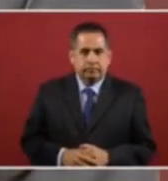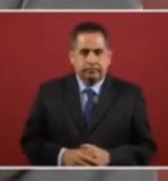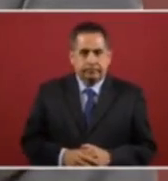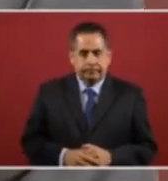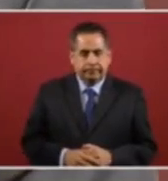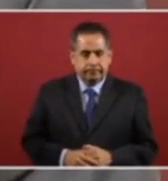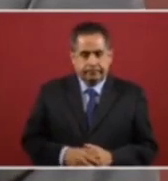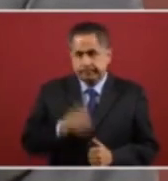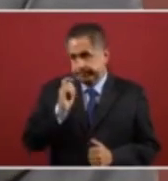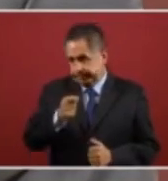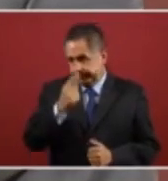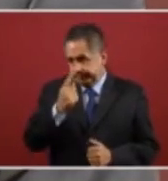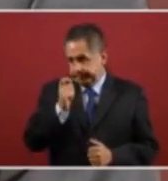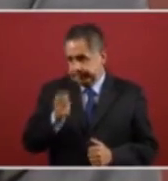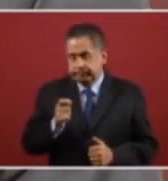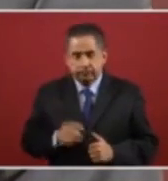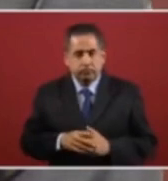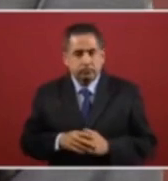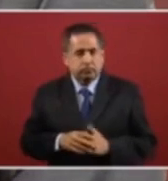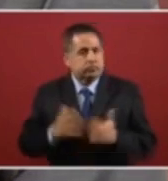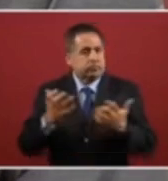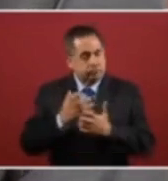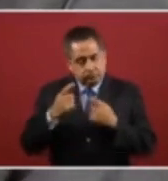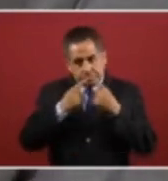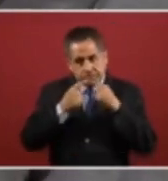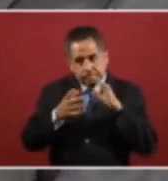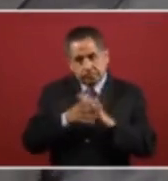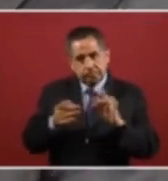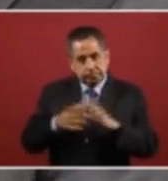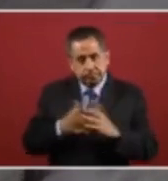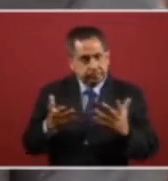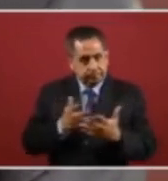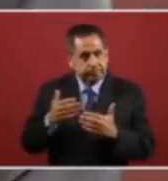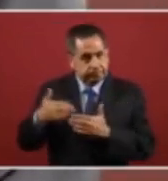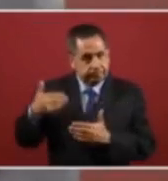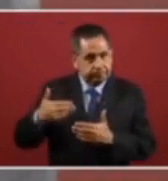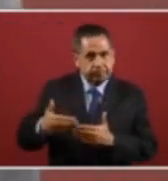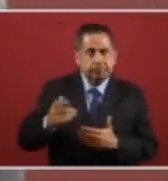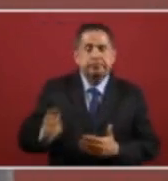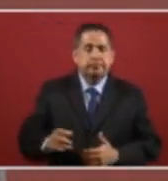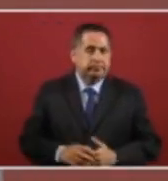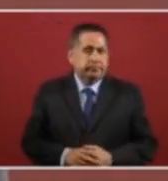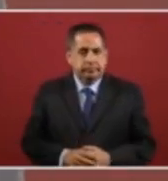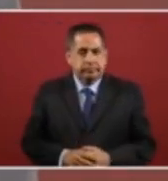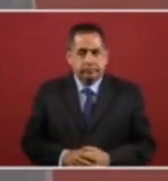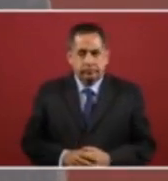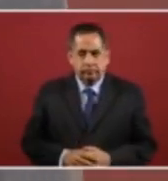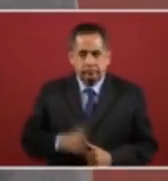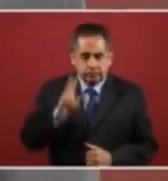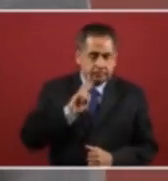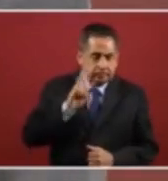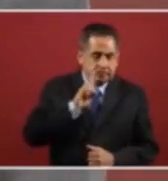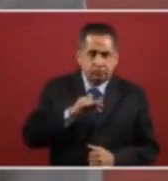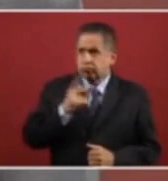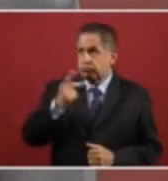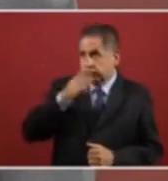comply with whatever was previously agreed to. And what we are taking into effect